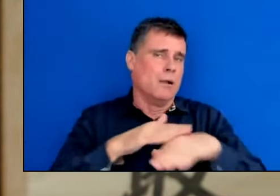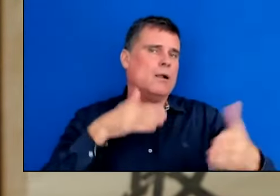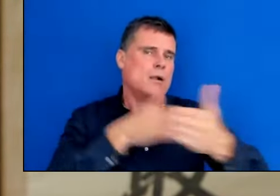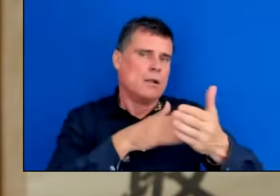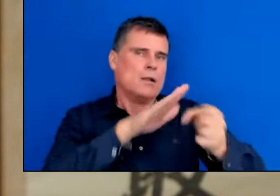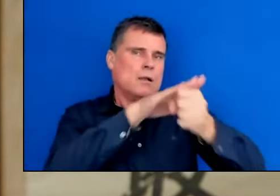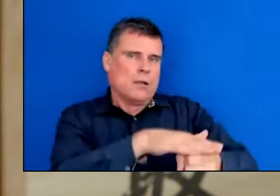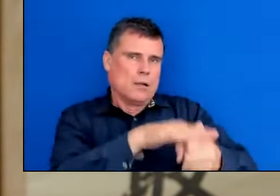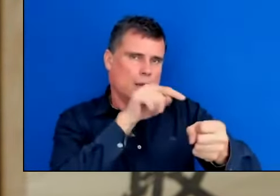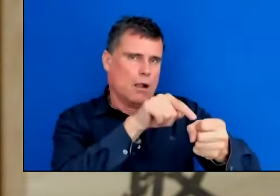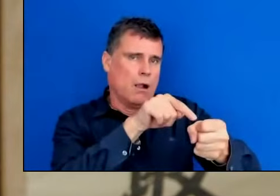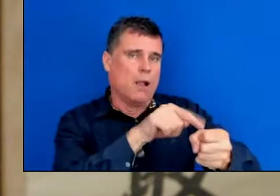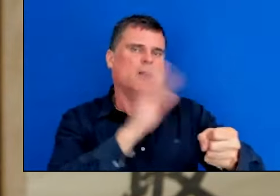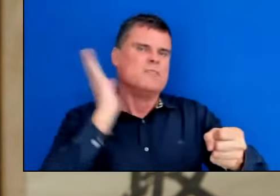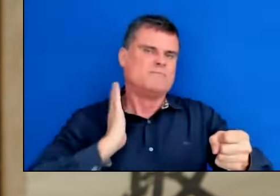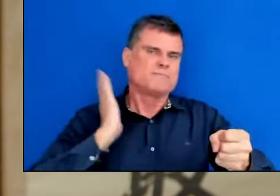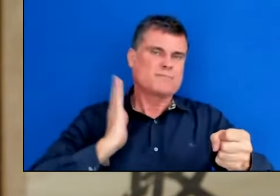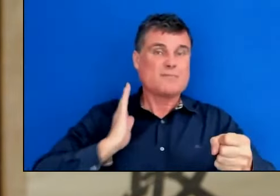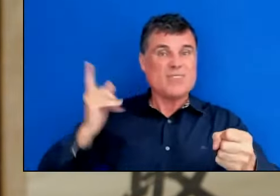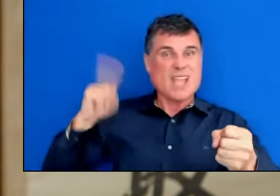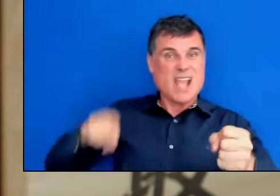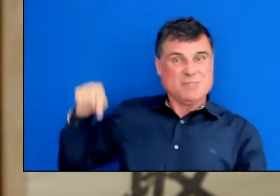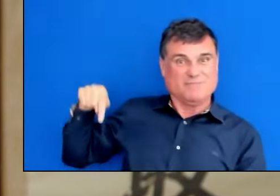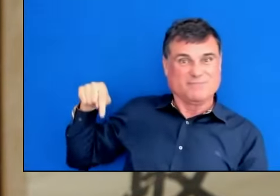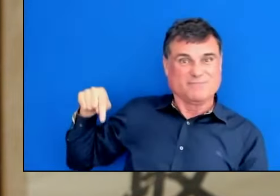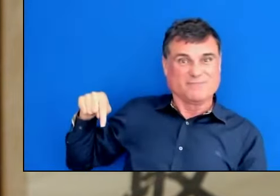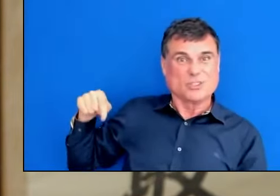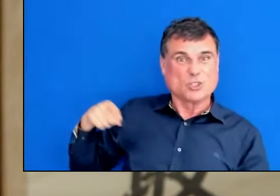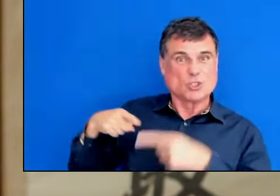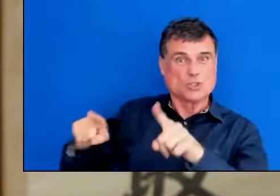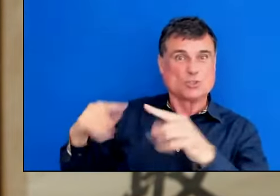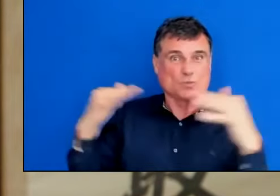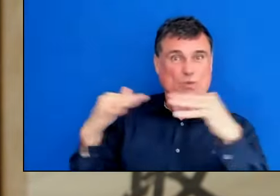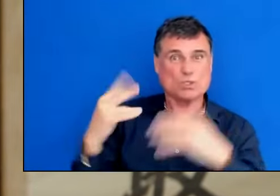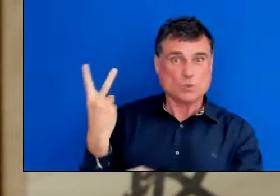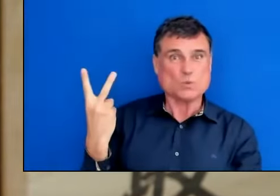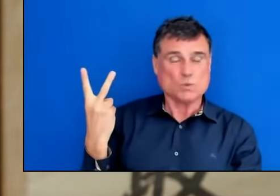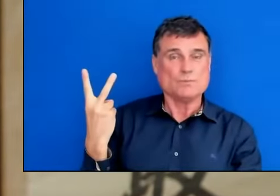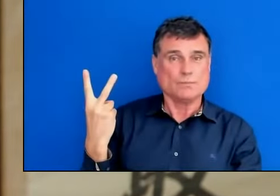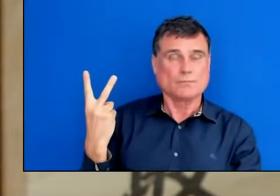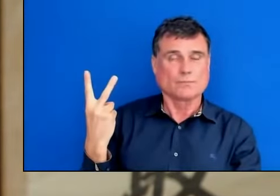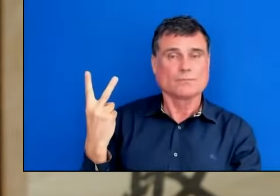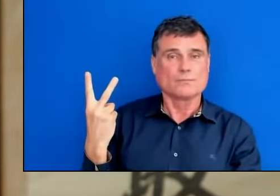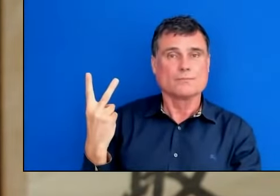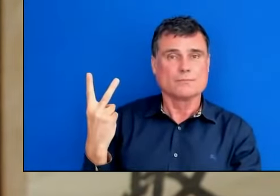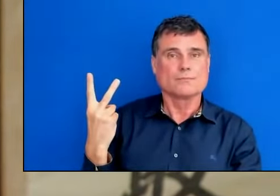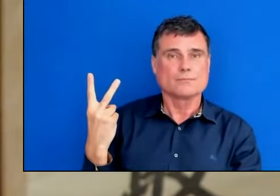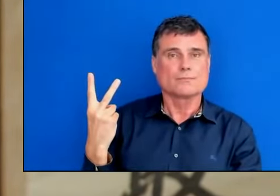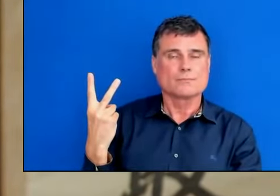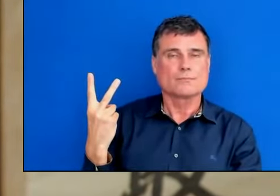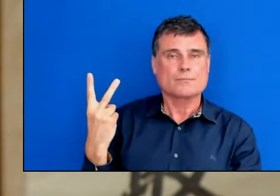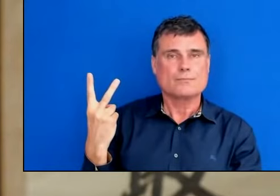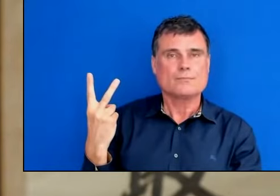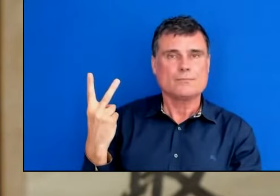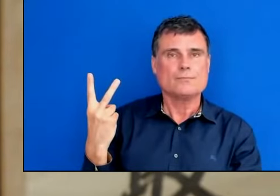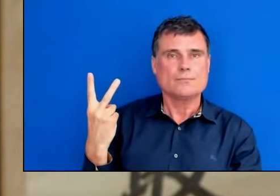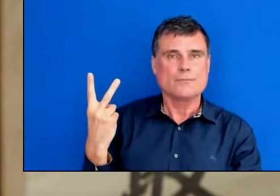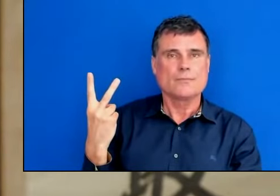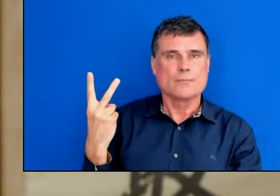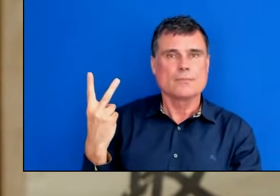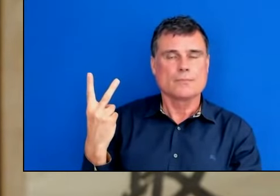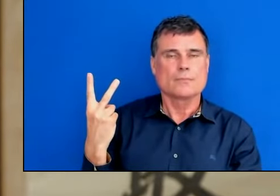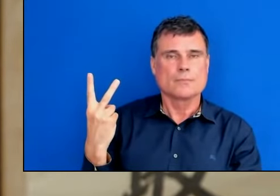what happened during the internment, during the Second World War. I'm going to have